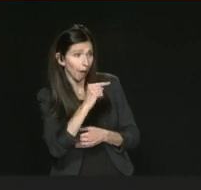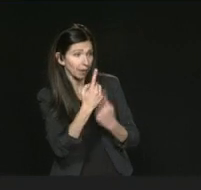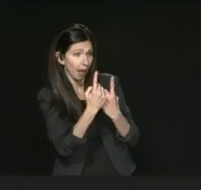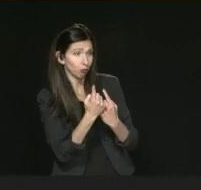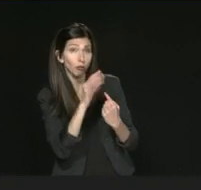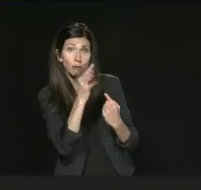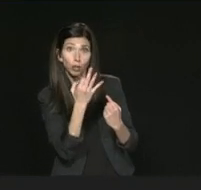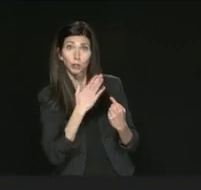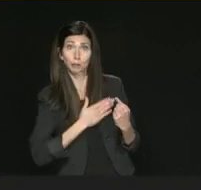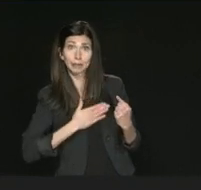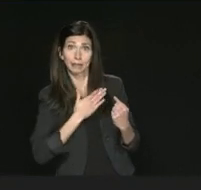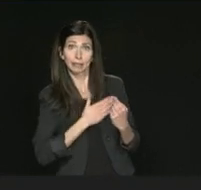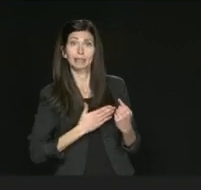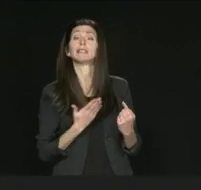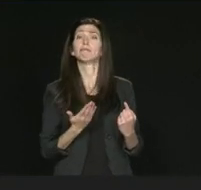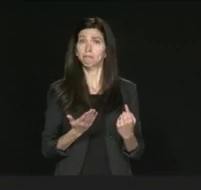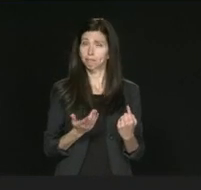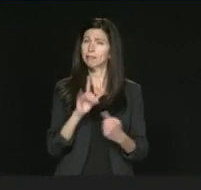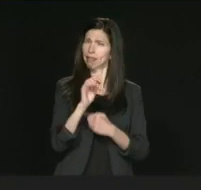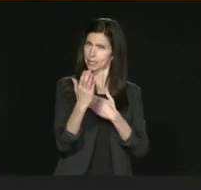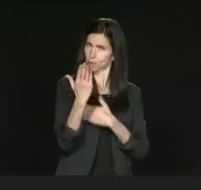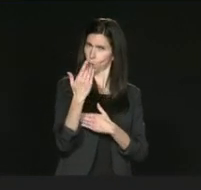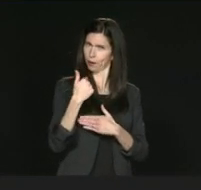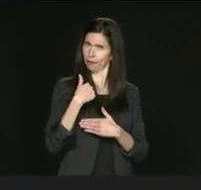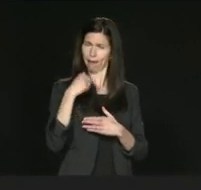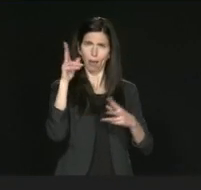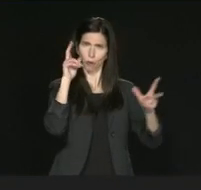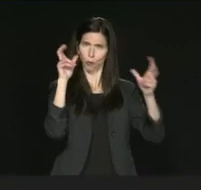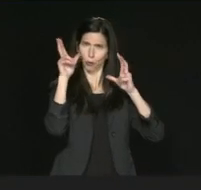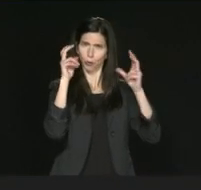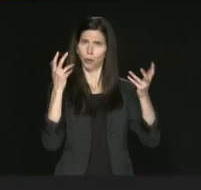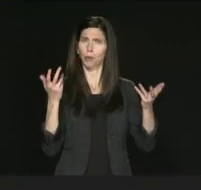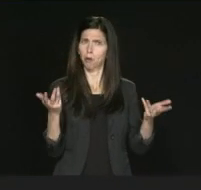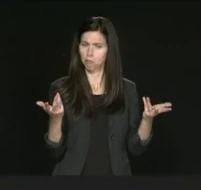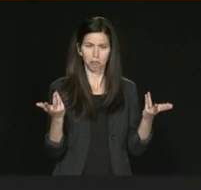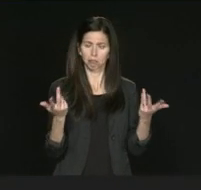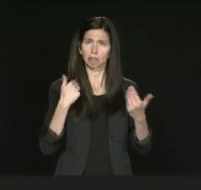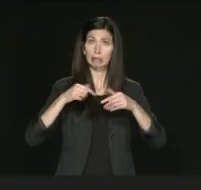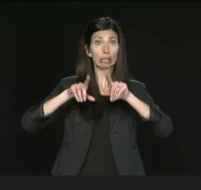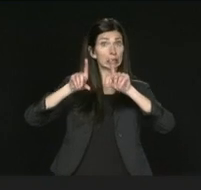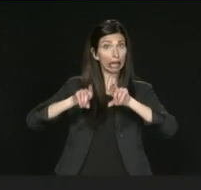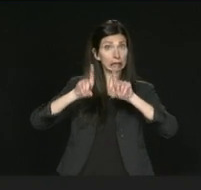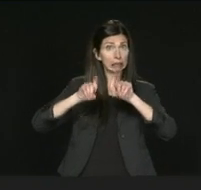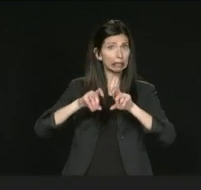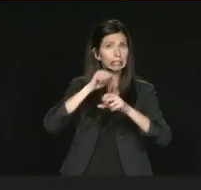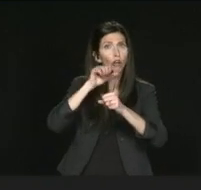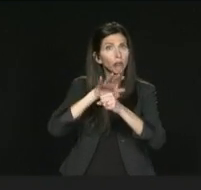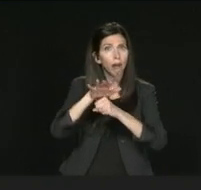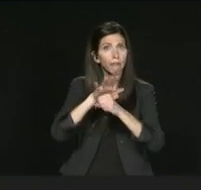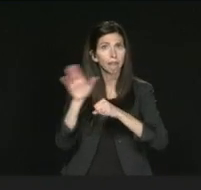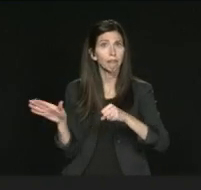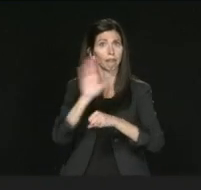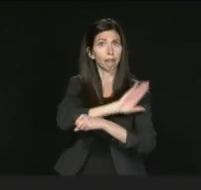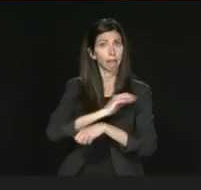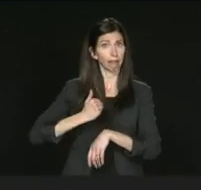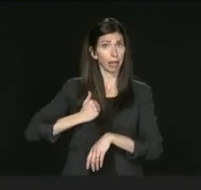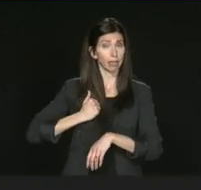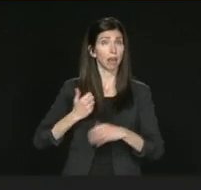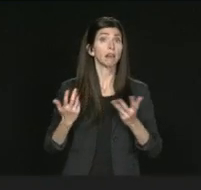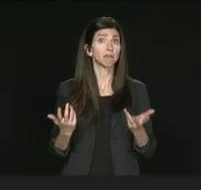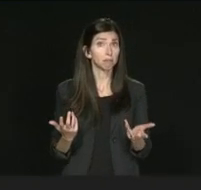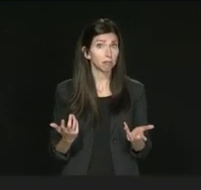we heard that there was not enough testing being done in the country, and therefore it's difficult to correctly assess